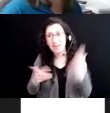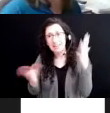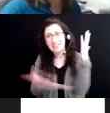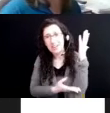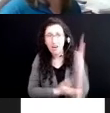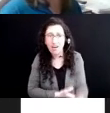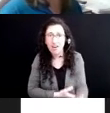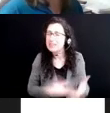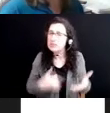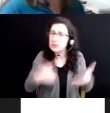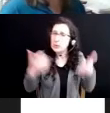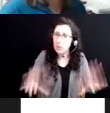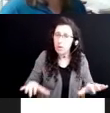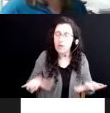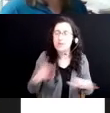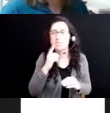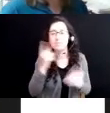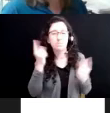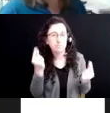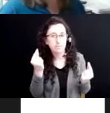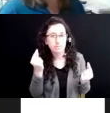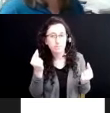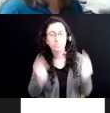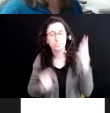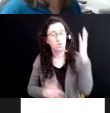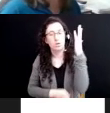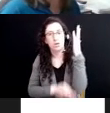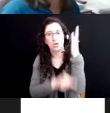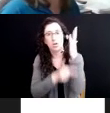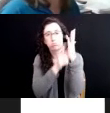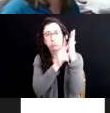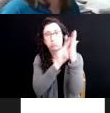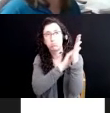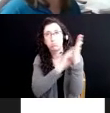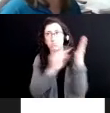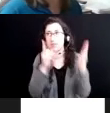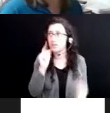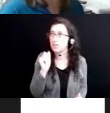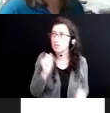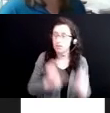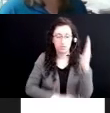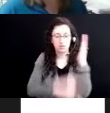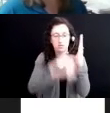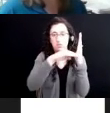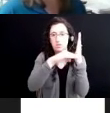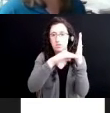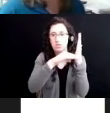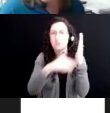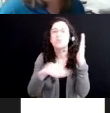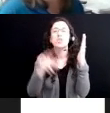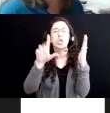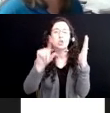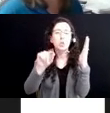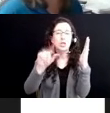tree service provider cut it, I think maybe 20, 25 feet up. And so we reduced the